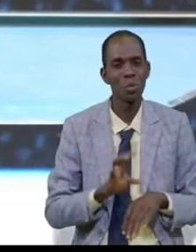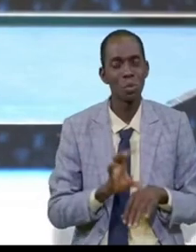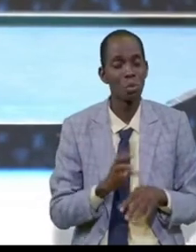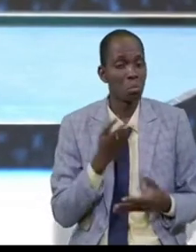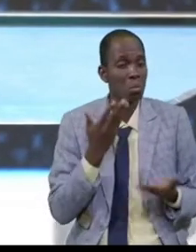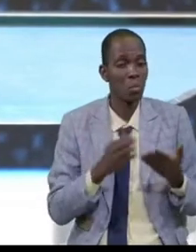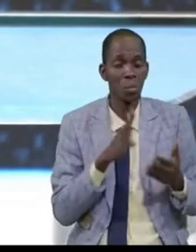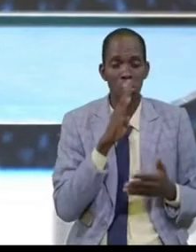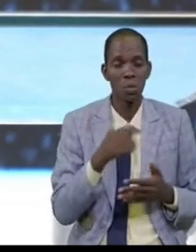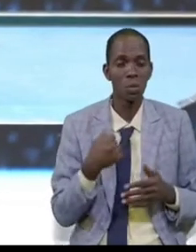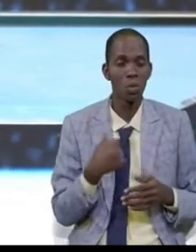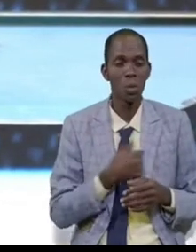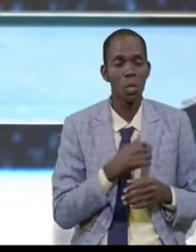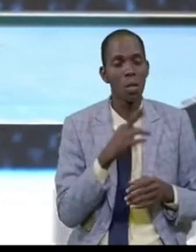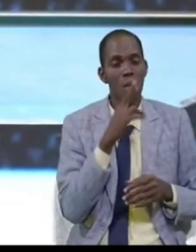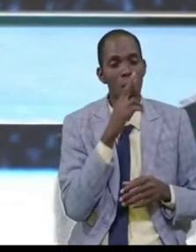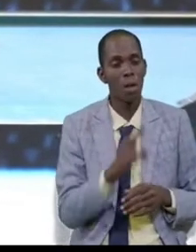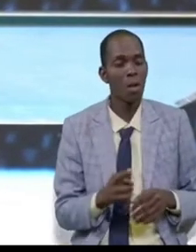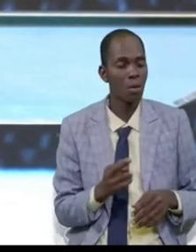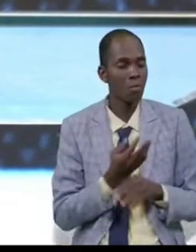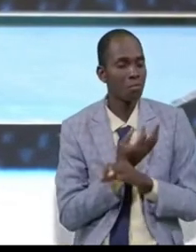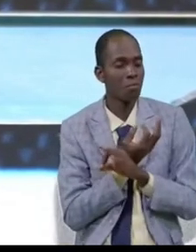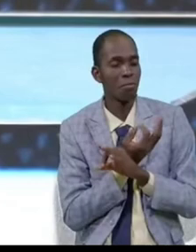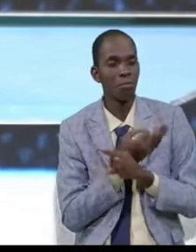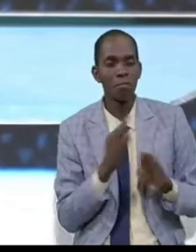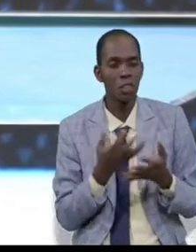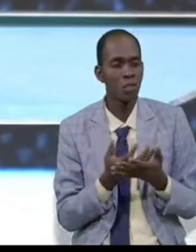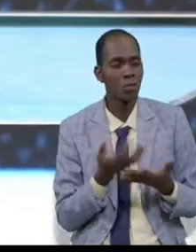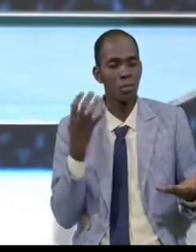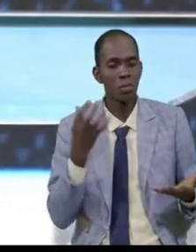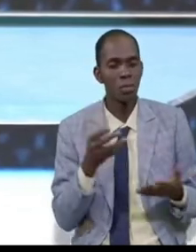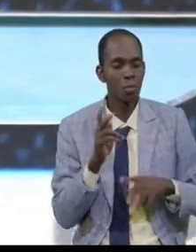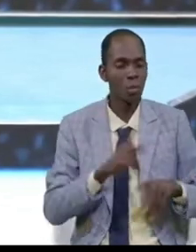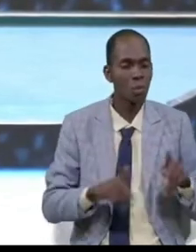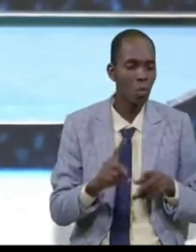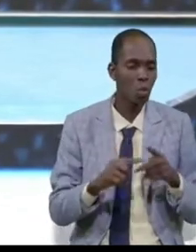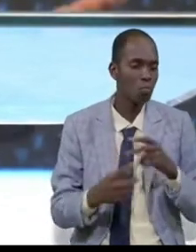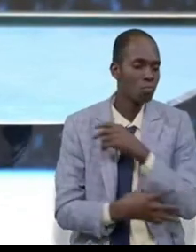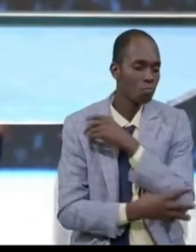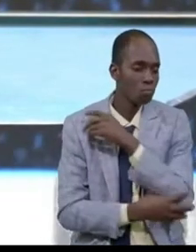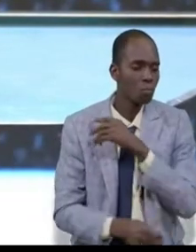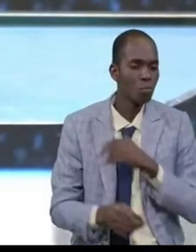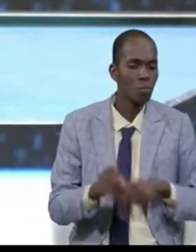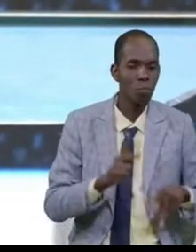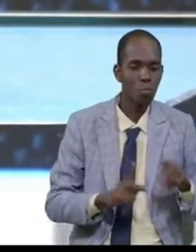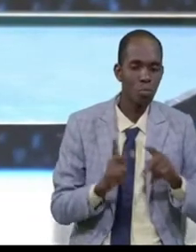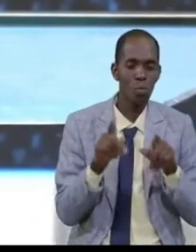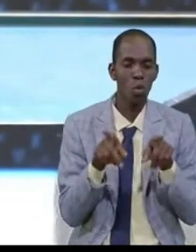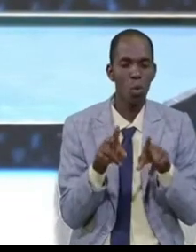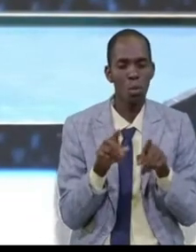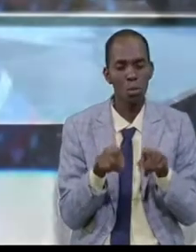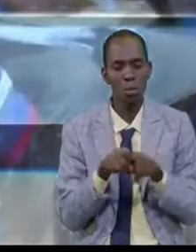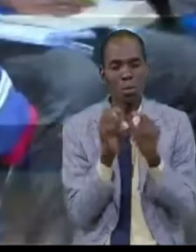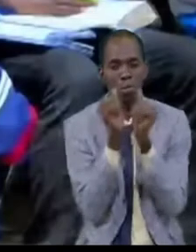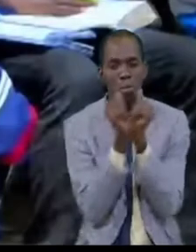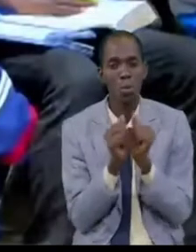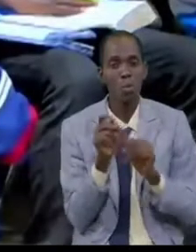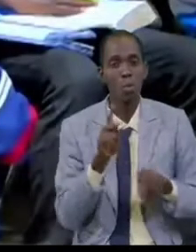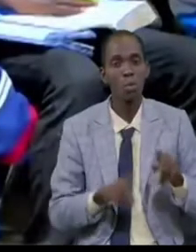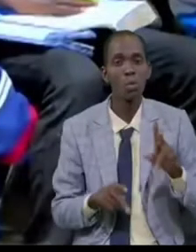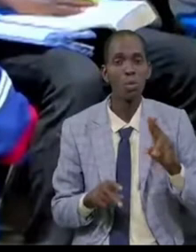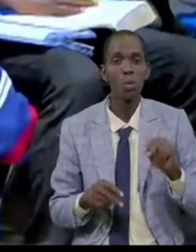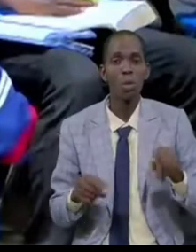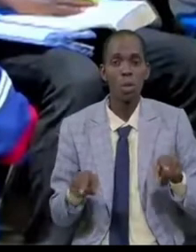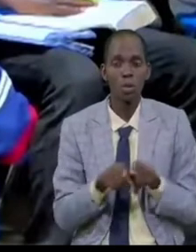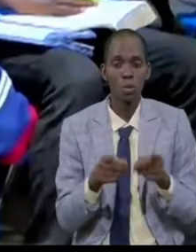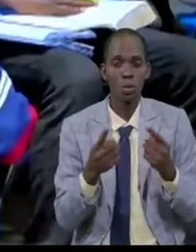or free, there are no slaves and free people in the kingdom of God. As you come, we're all one